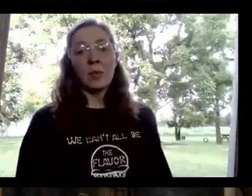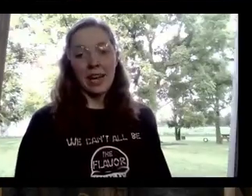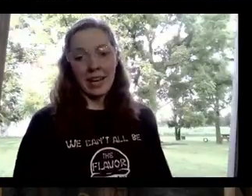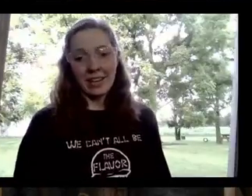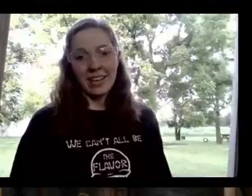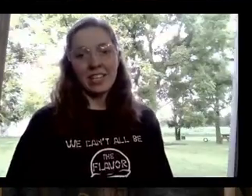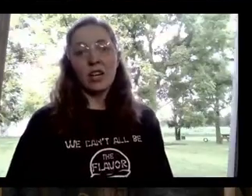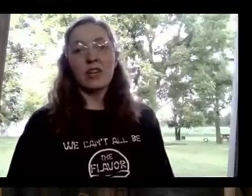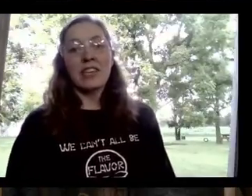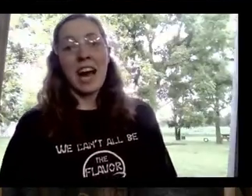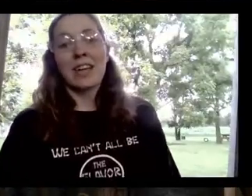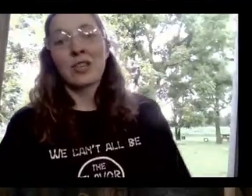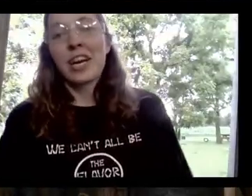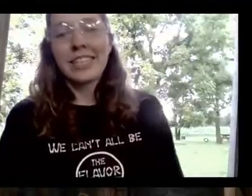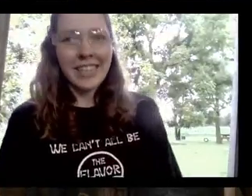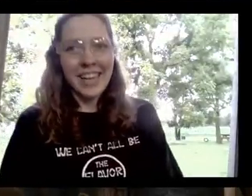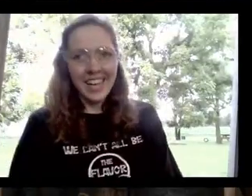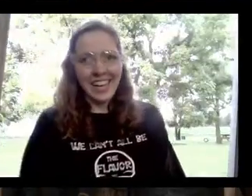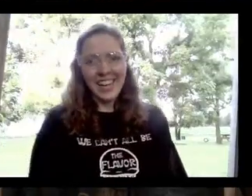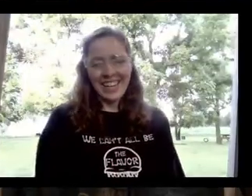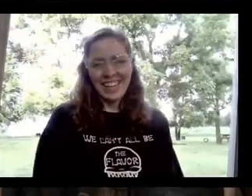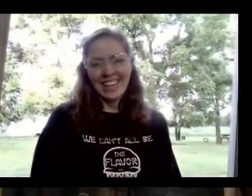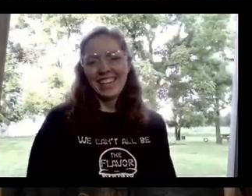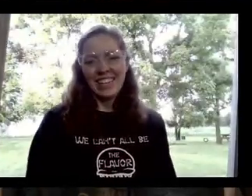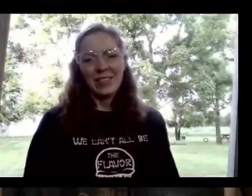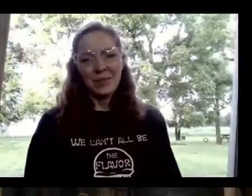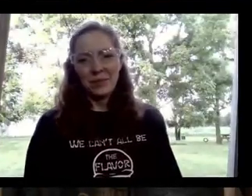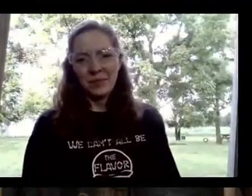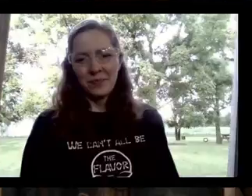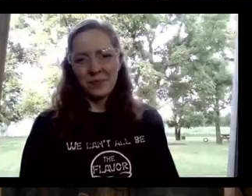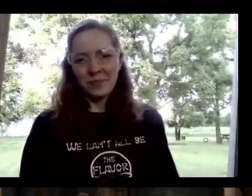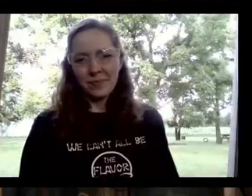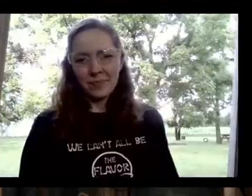lot of sweating until you dehydrate.